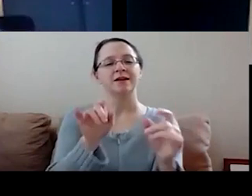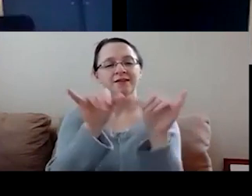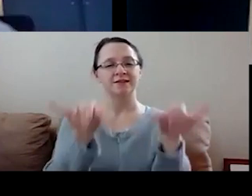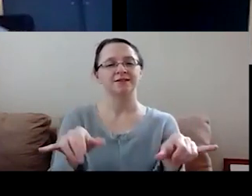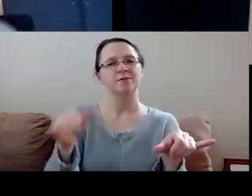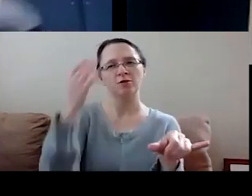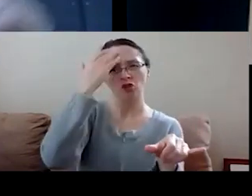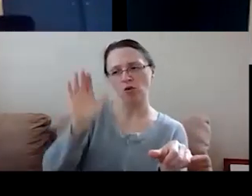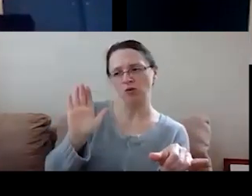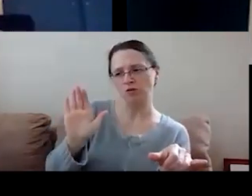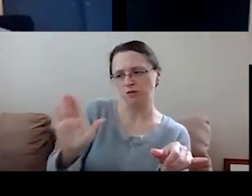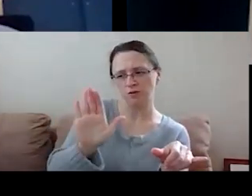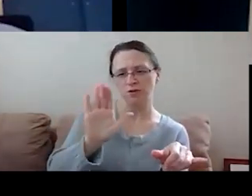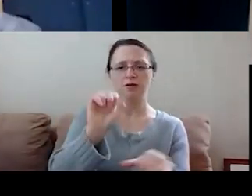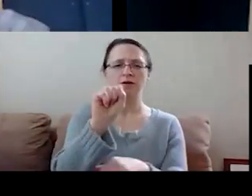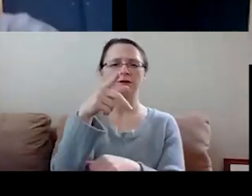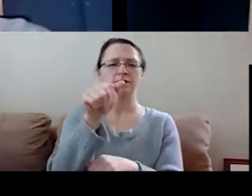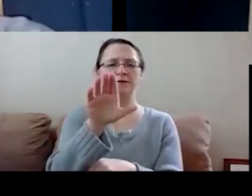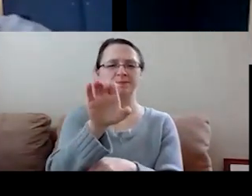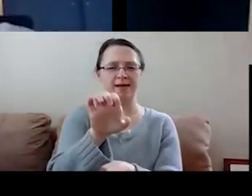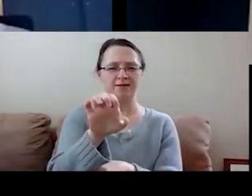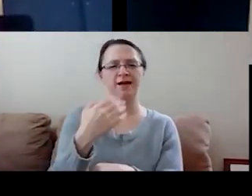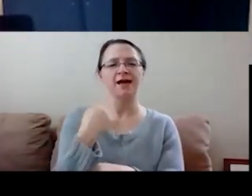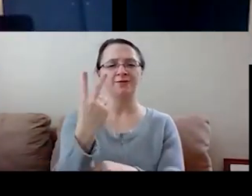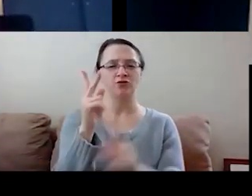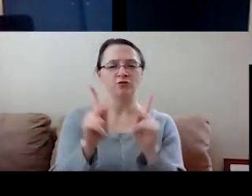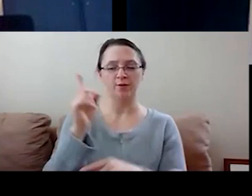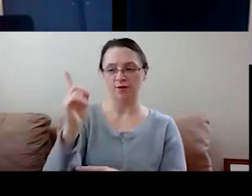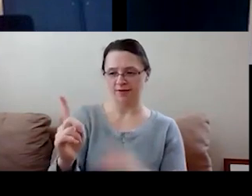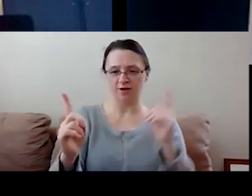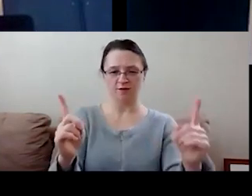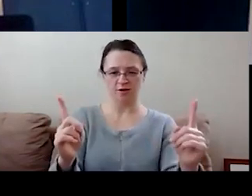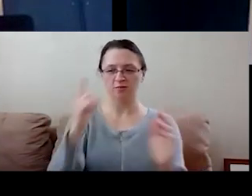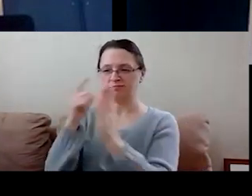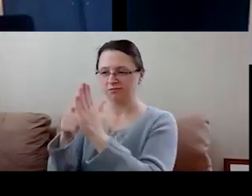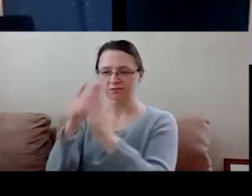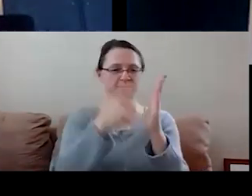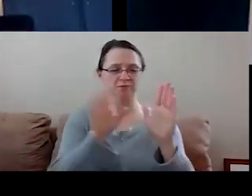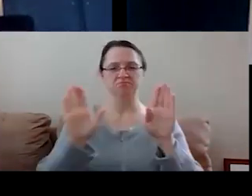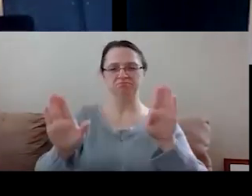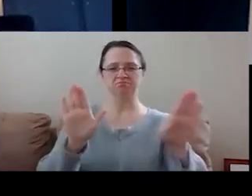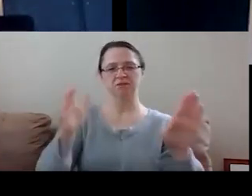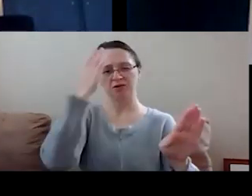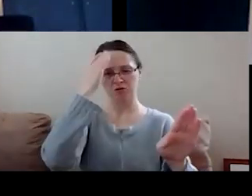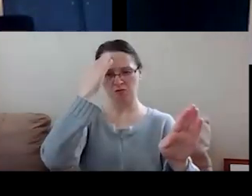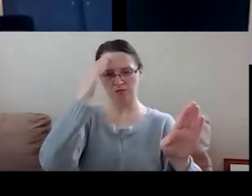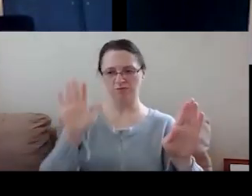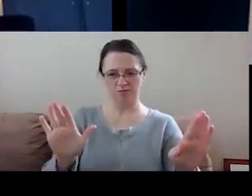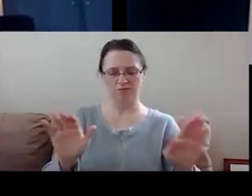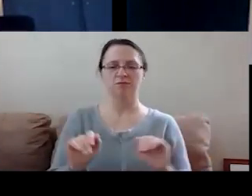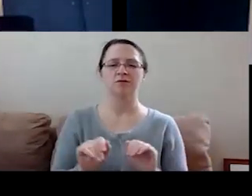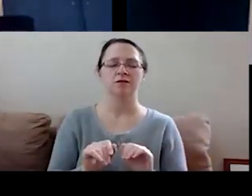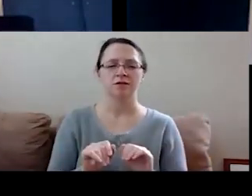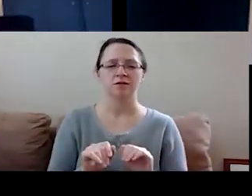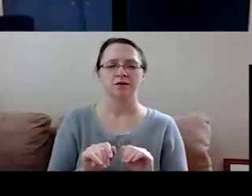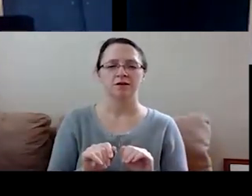So it knows that there are two people there. So that's not a problem, because it can look at where the wireless signal is coming from